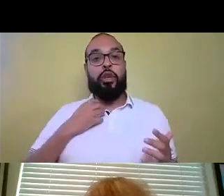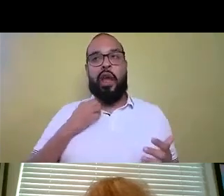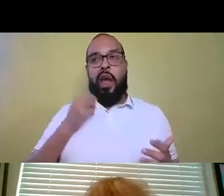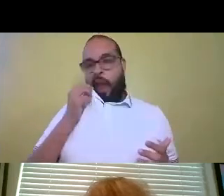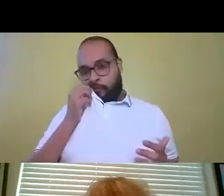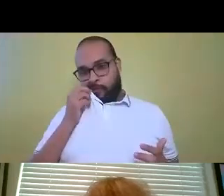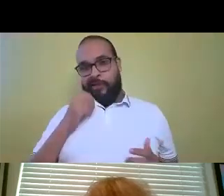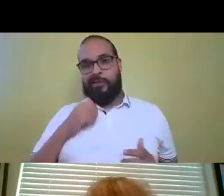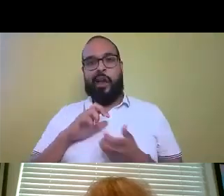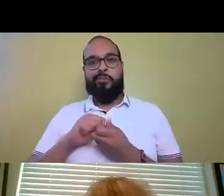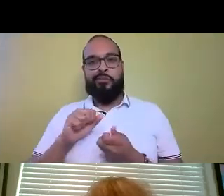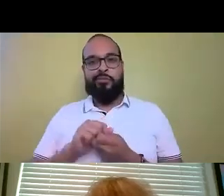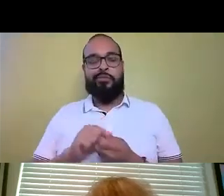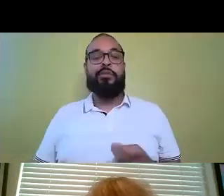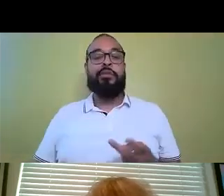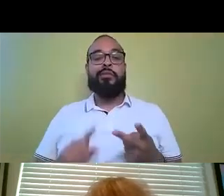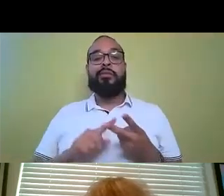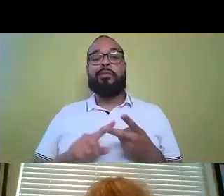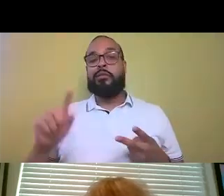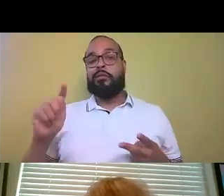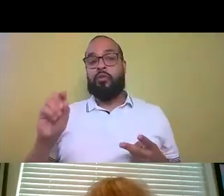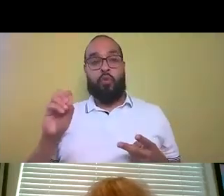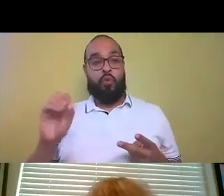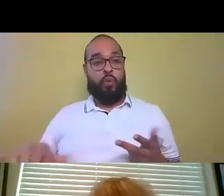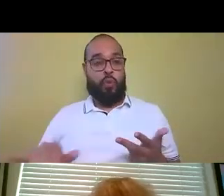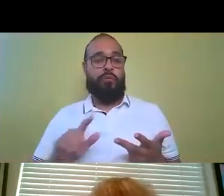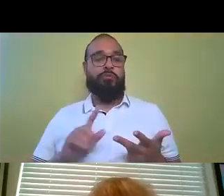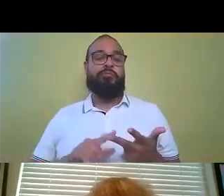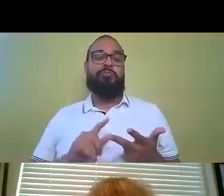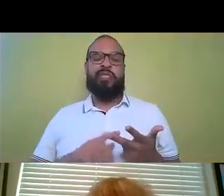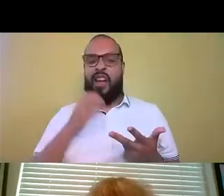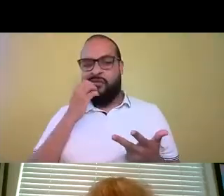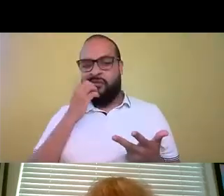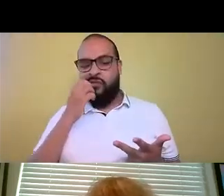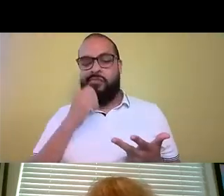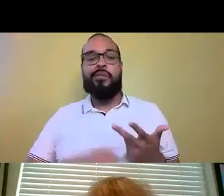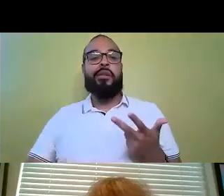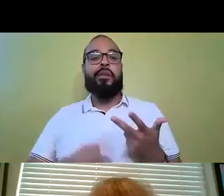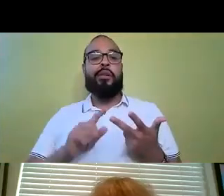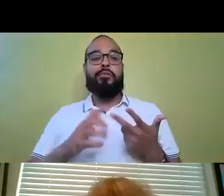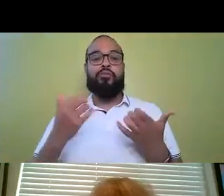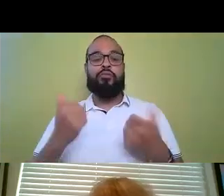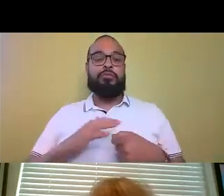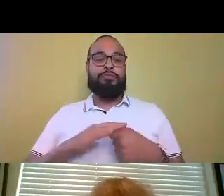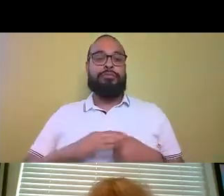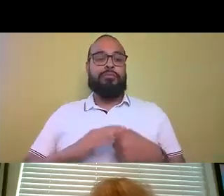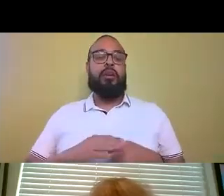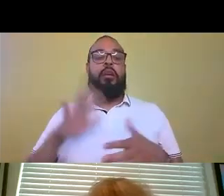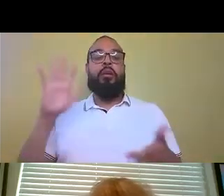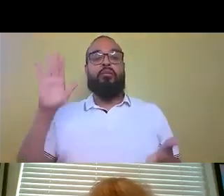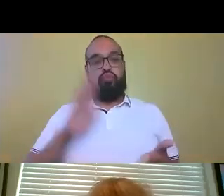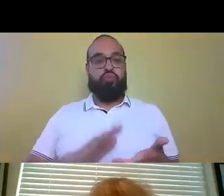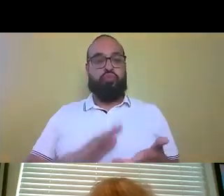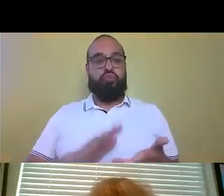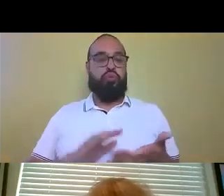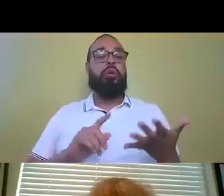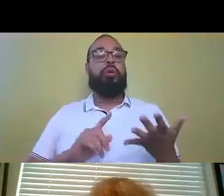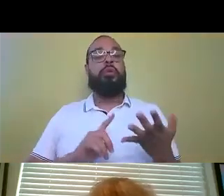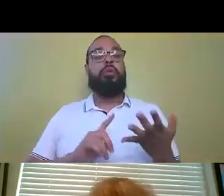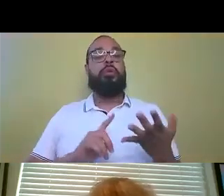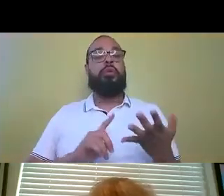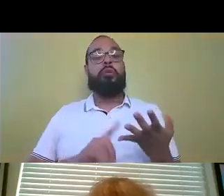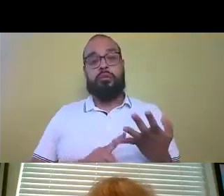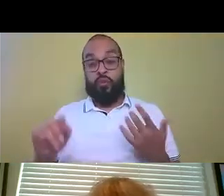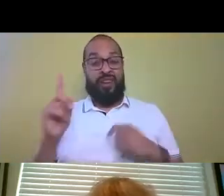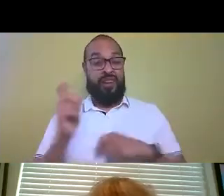their toys, doing a lot of oral seeking or deep pressure seeking, vestibular just running around, wah, with